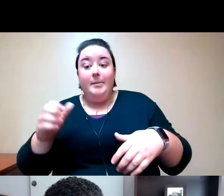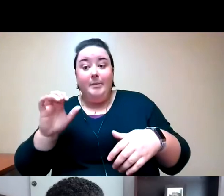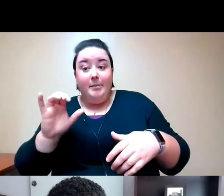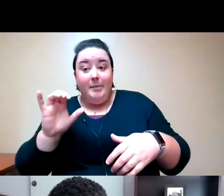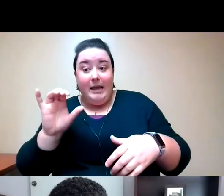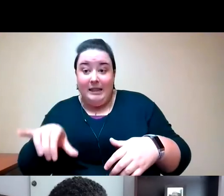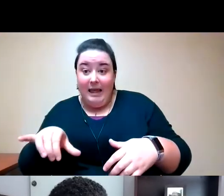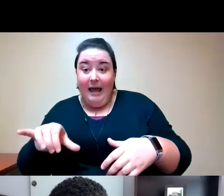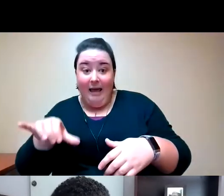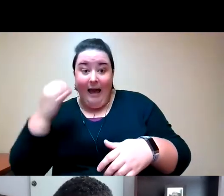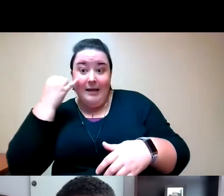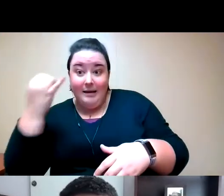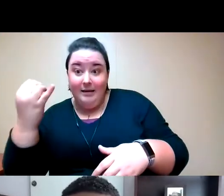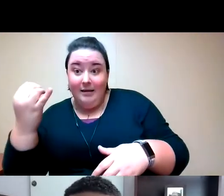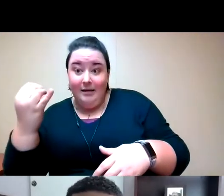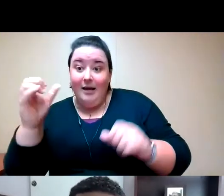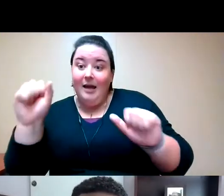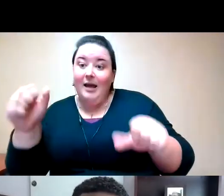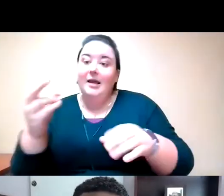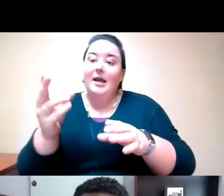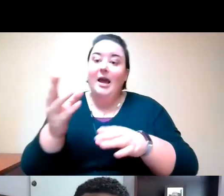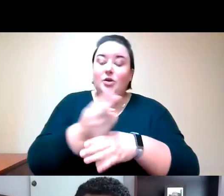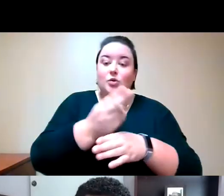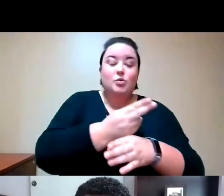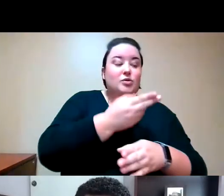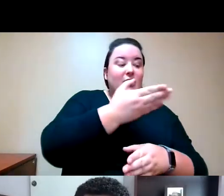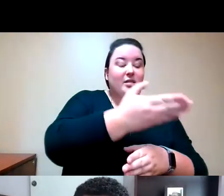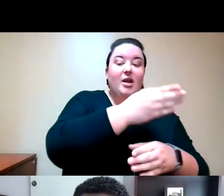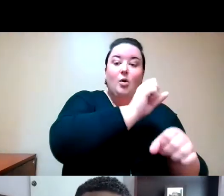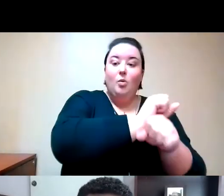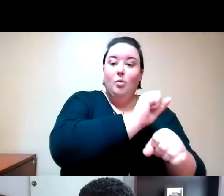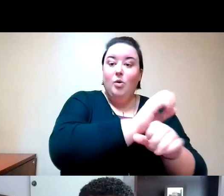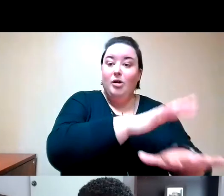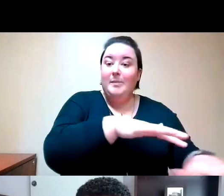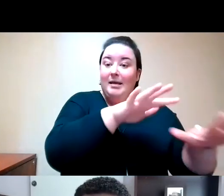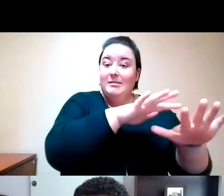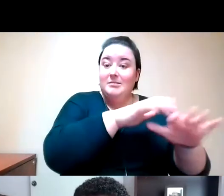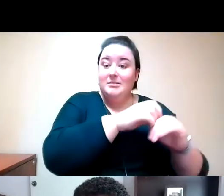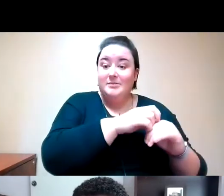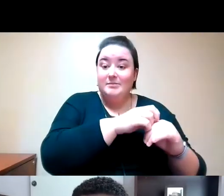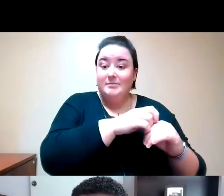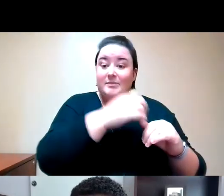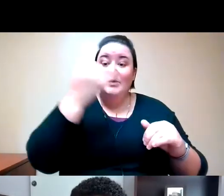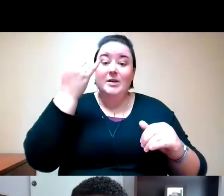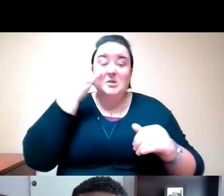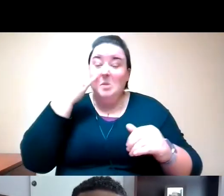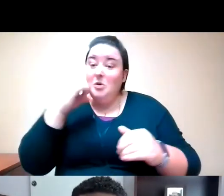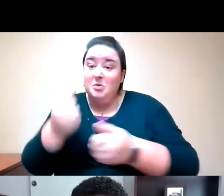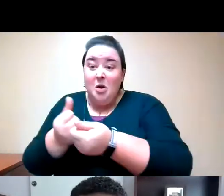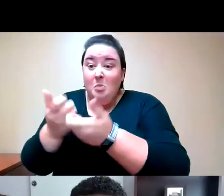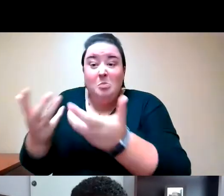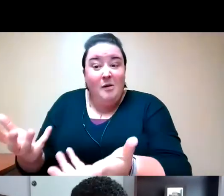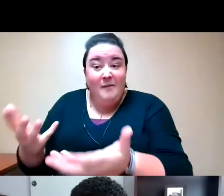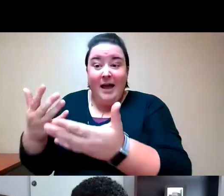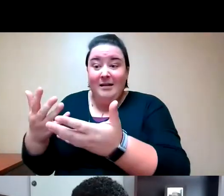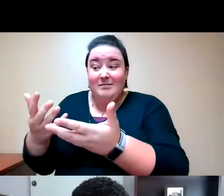workplace. Because if we do not provide people with the accommodations that they need to be able to participate in